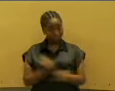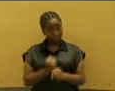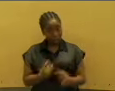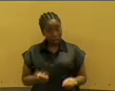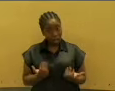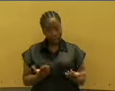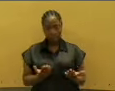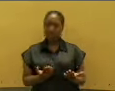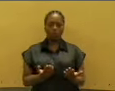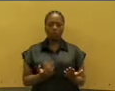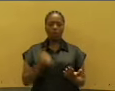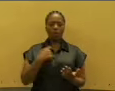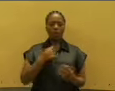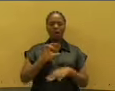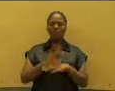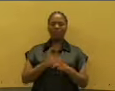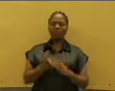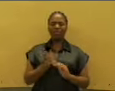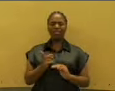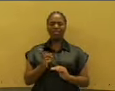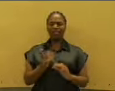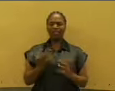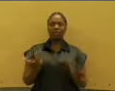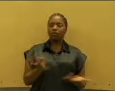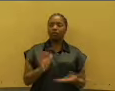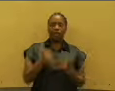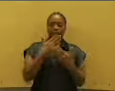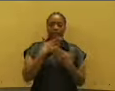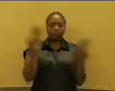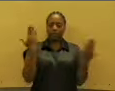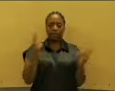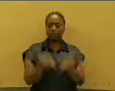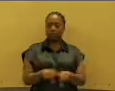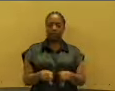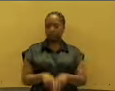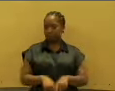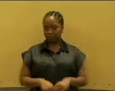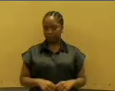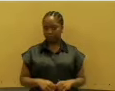services tend to not be conducive to them seeking this health care.